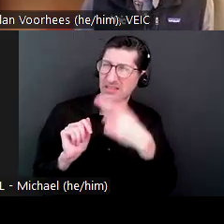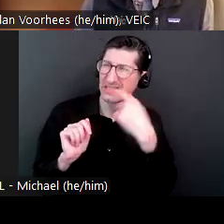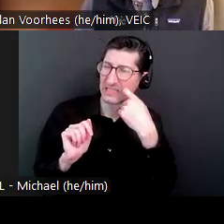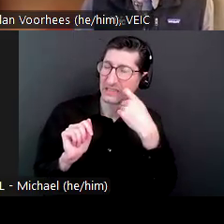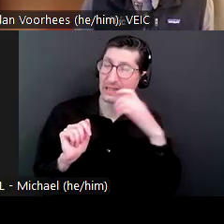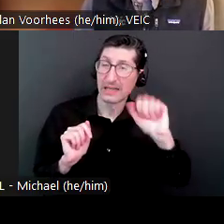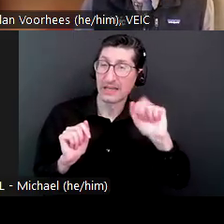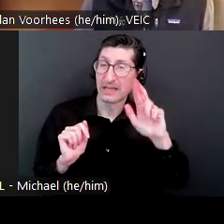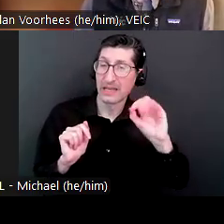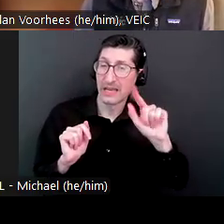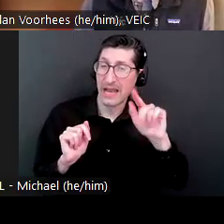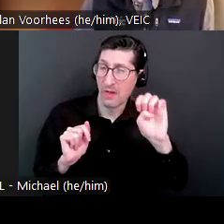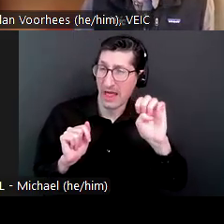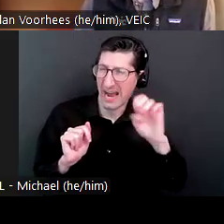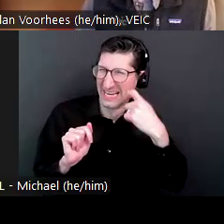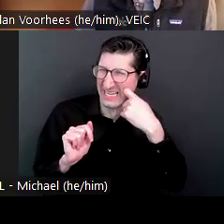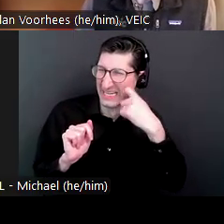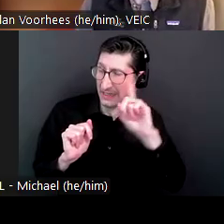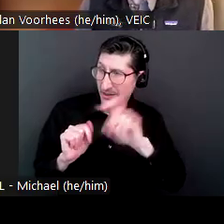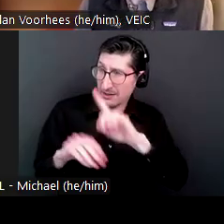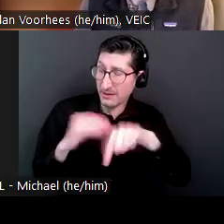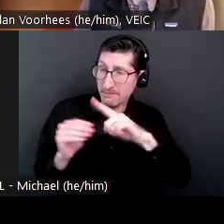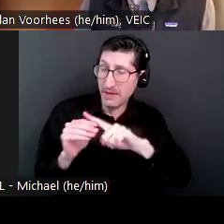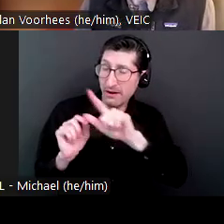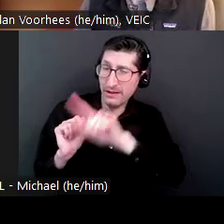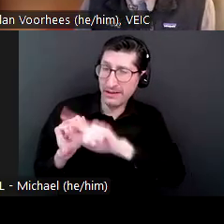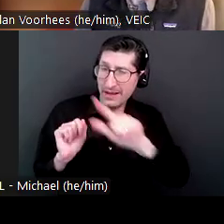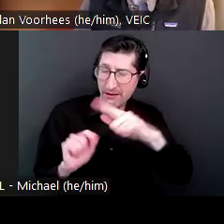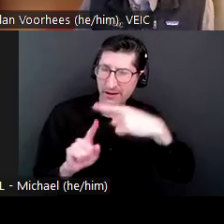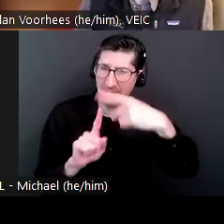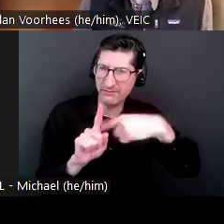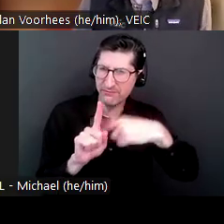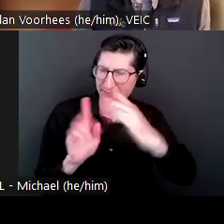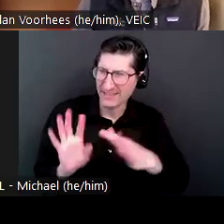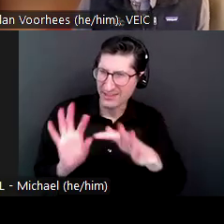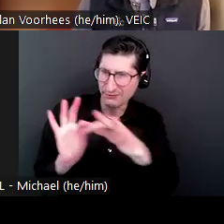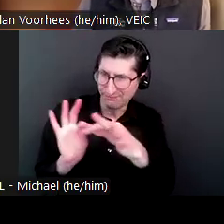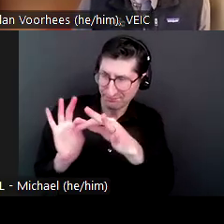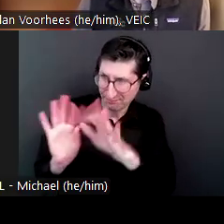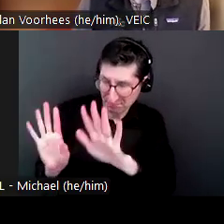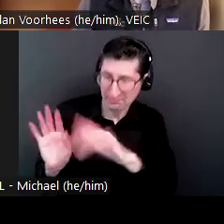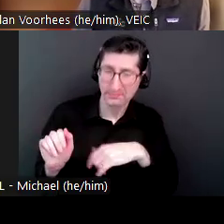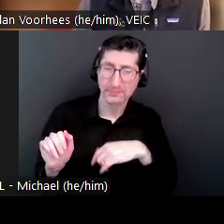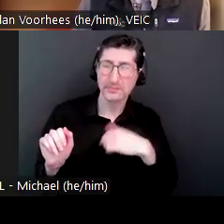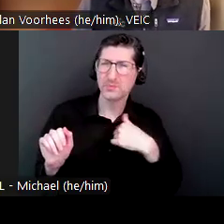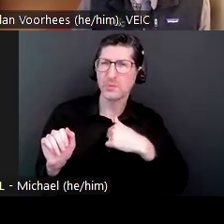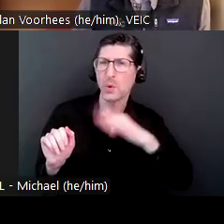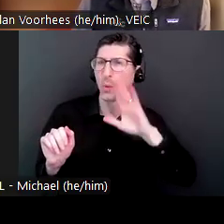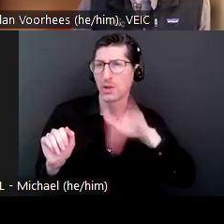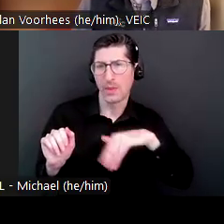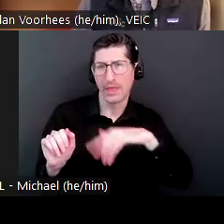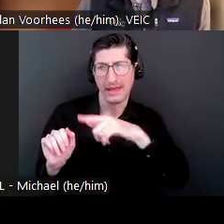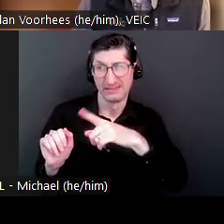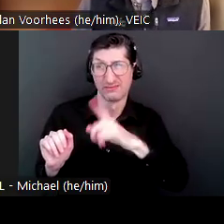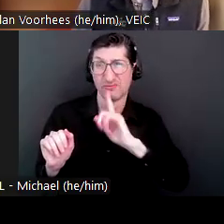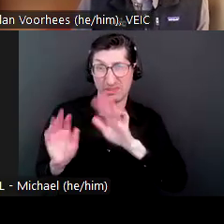Caroline's question about the renter and owner, property owner dynamics. So we know from other studies that that's a real